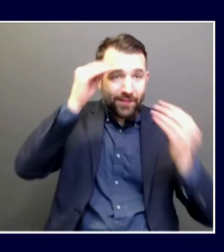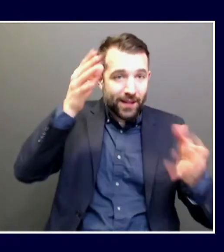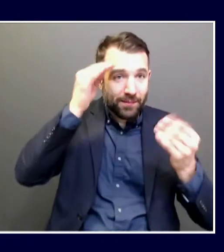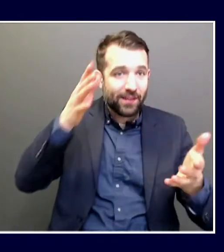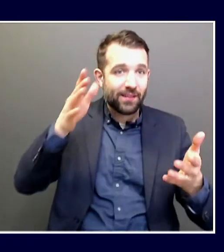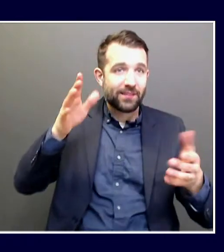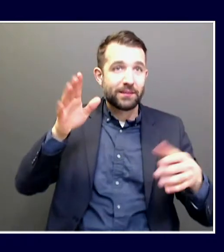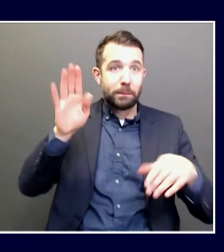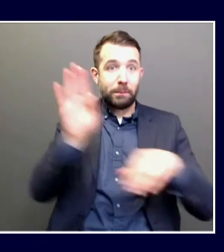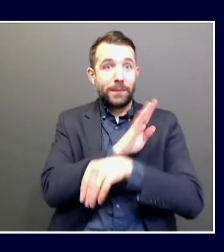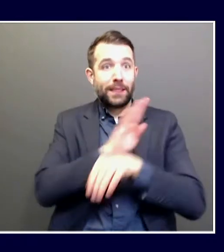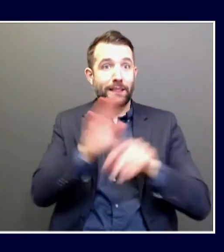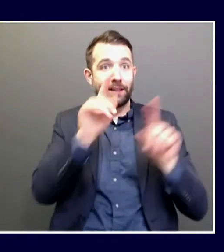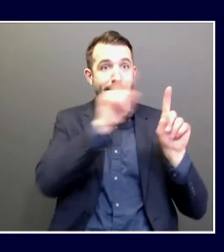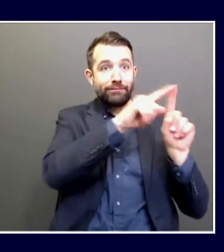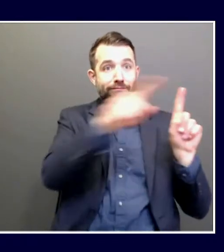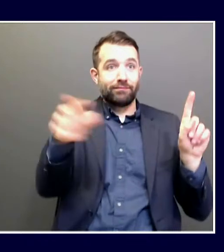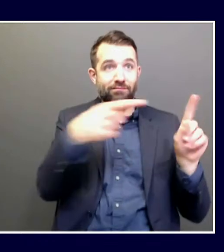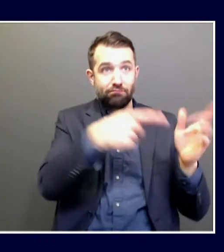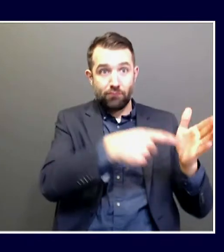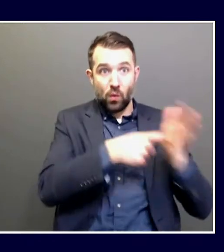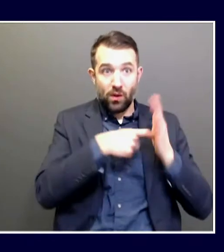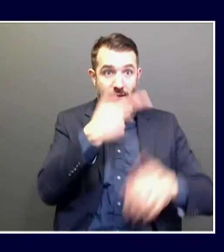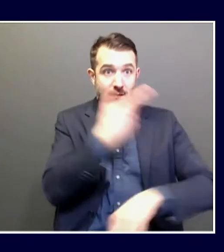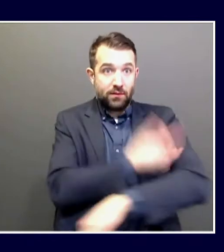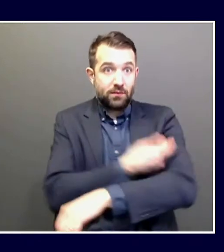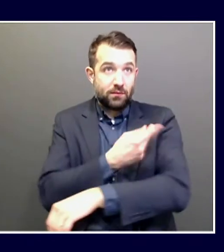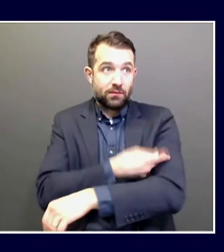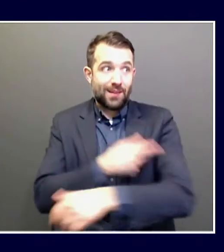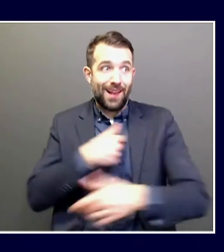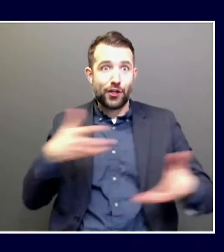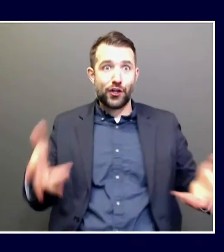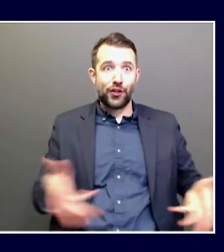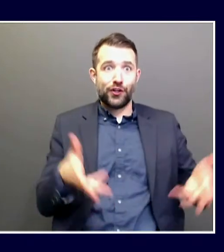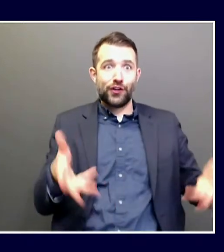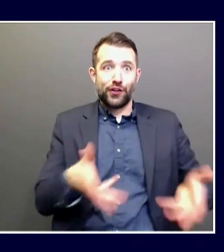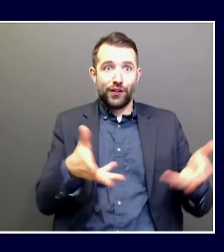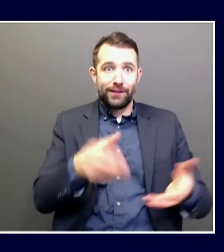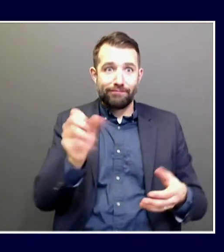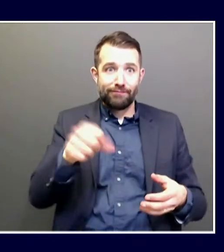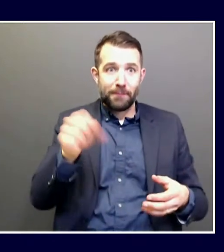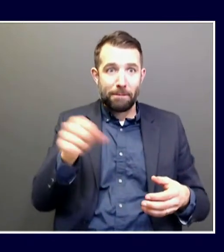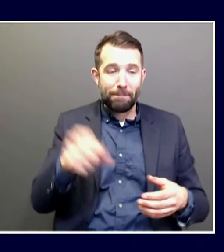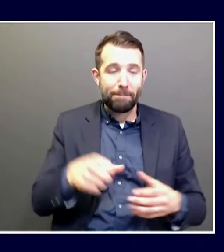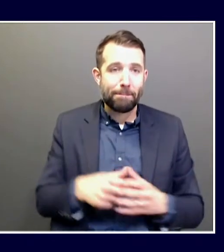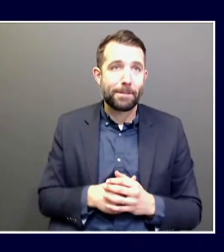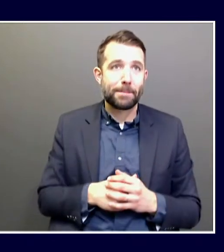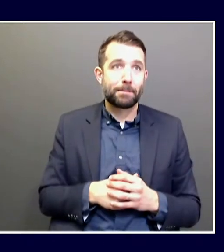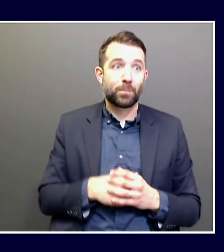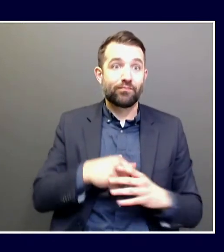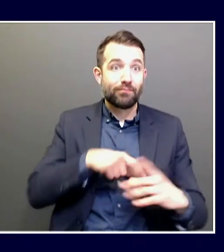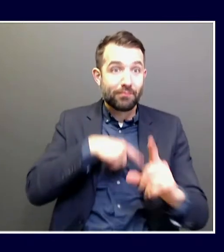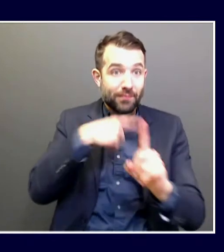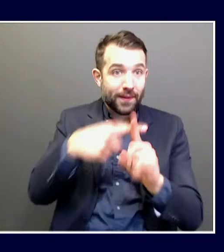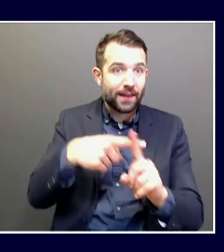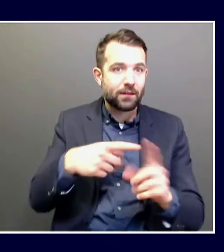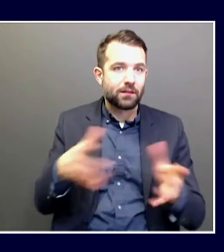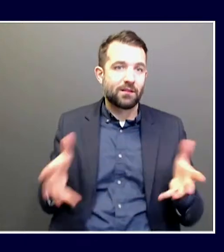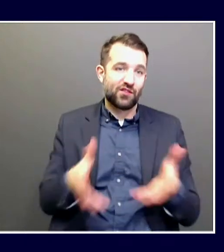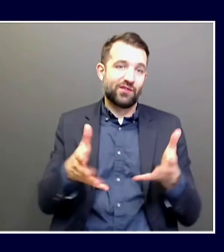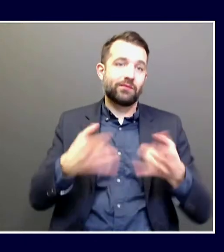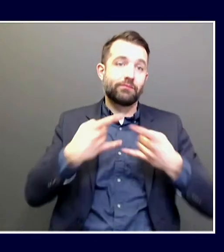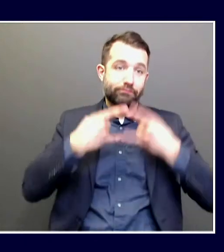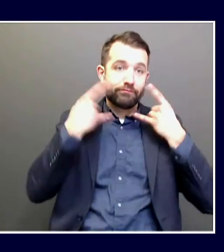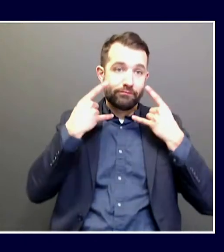do require their workers to get vaccinated to do so. We also do encourage people to wear masks in public indoor